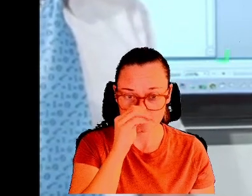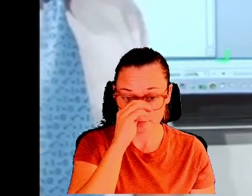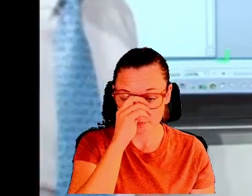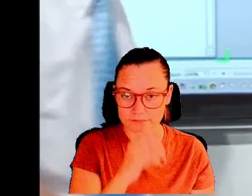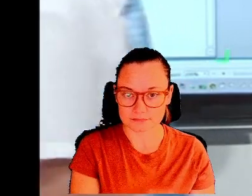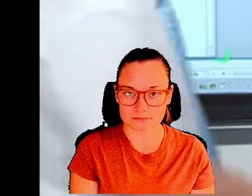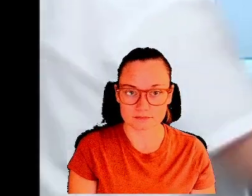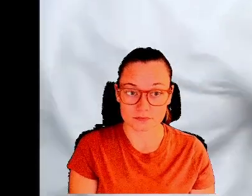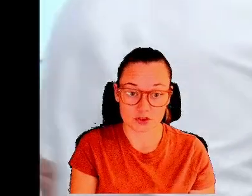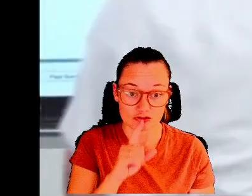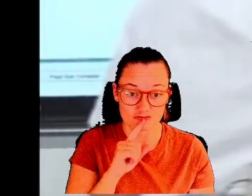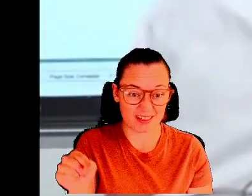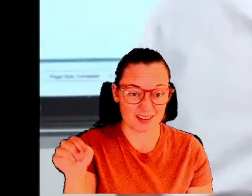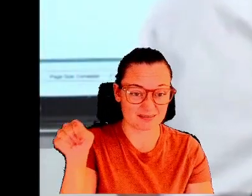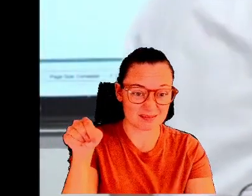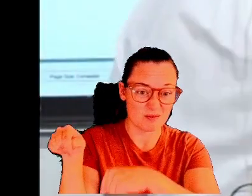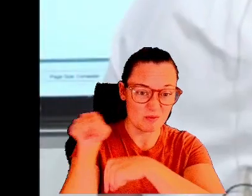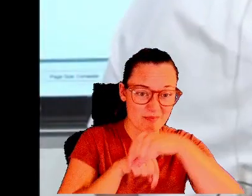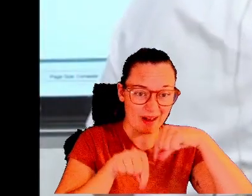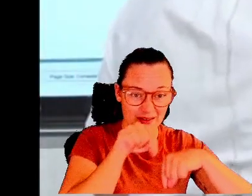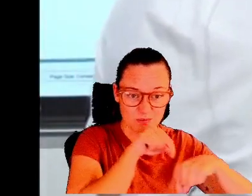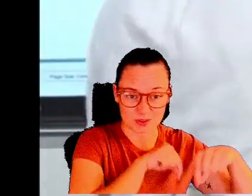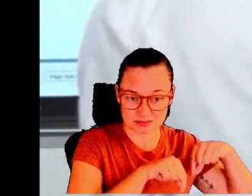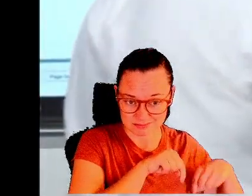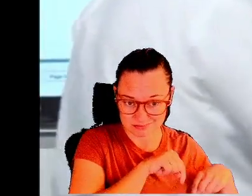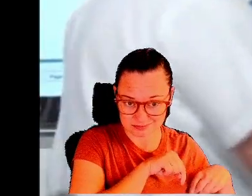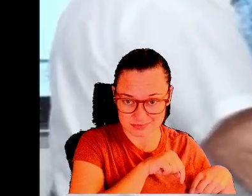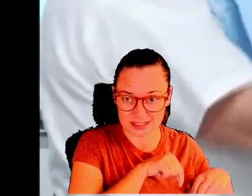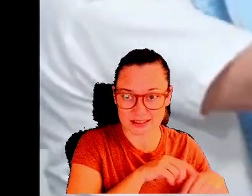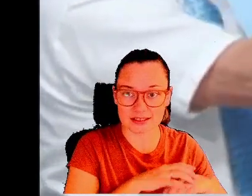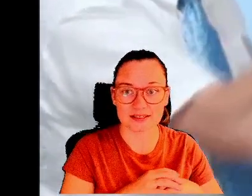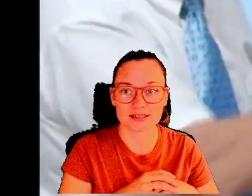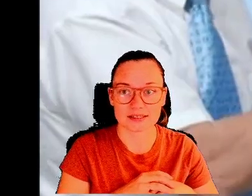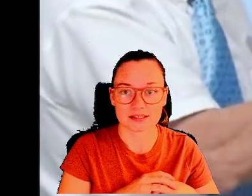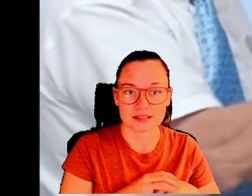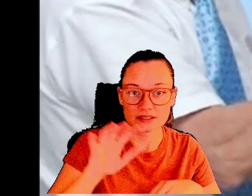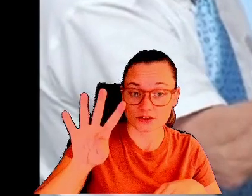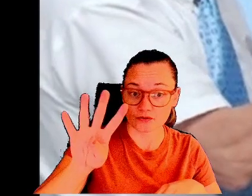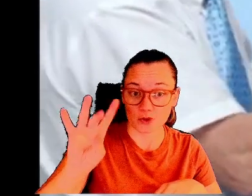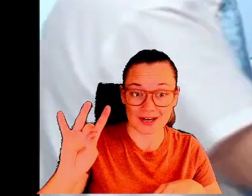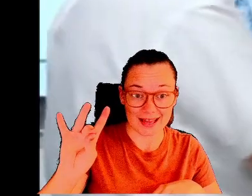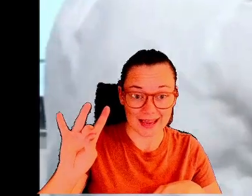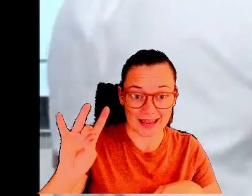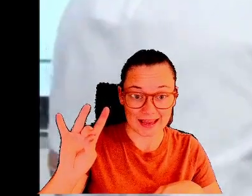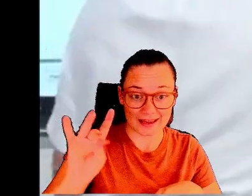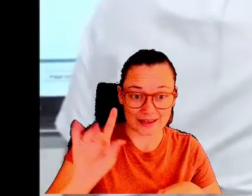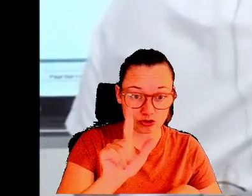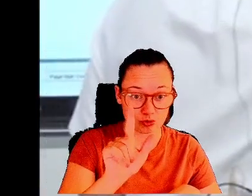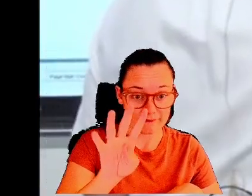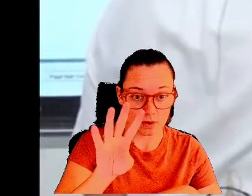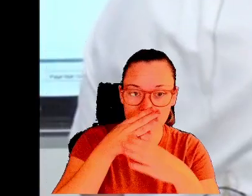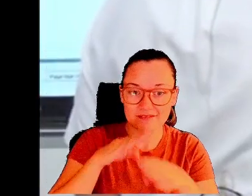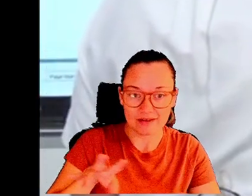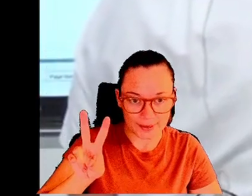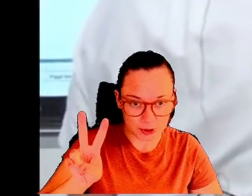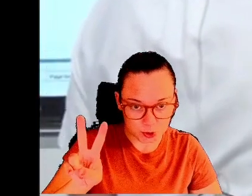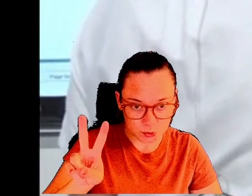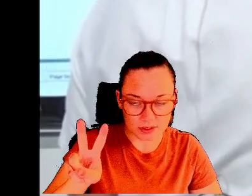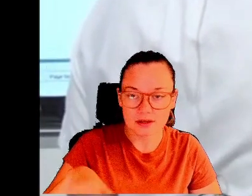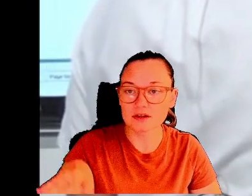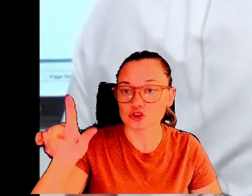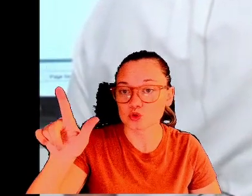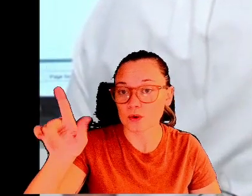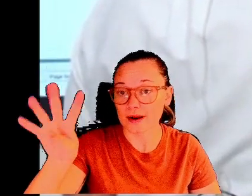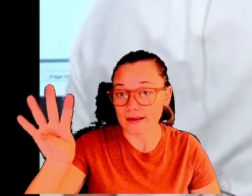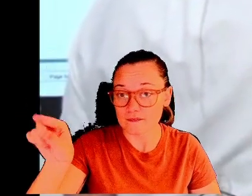backwards. From 48 to 24, you divide by 2. From 24 to 12, you